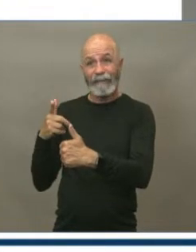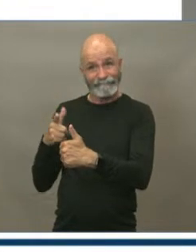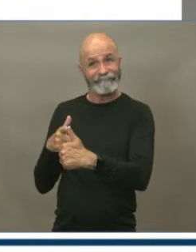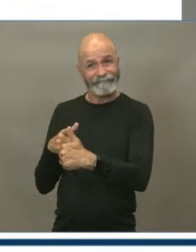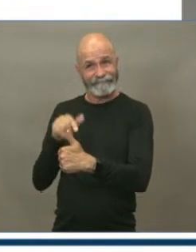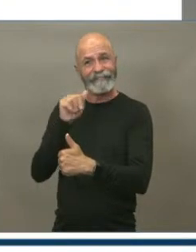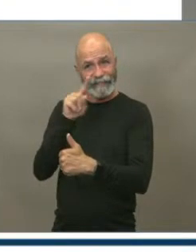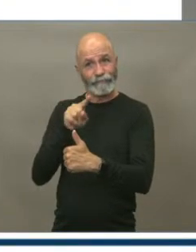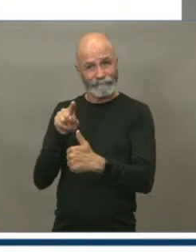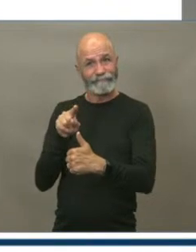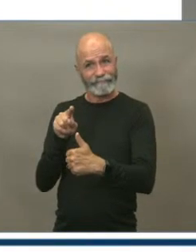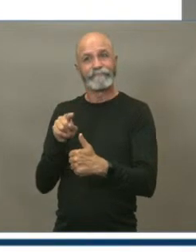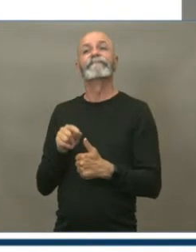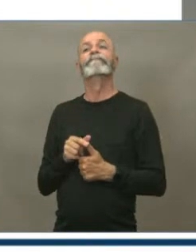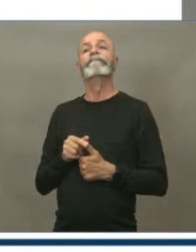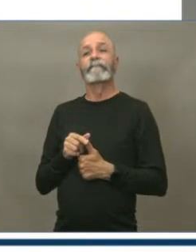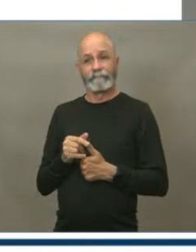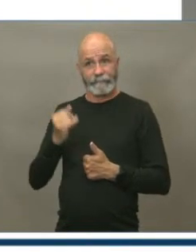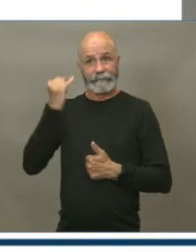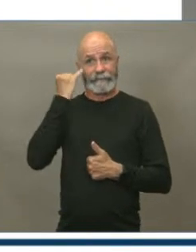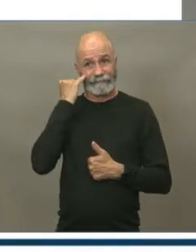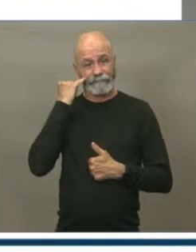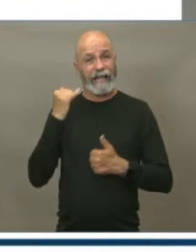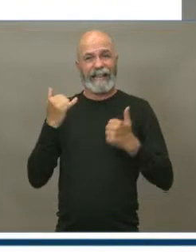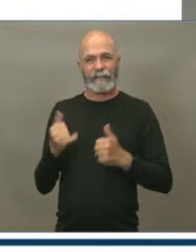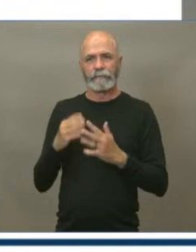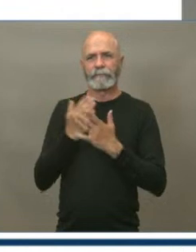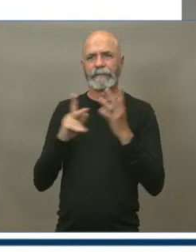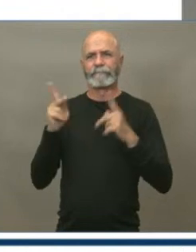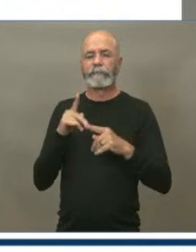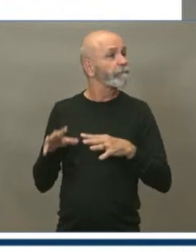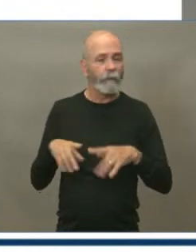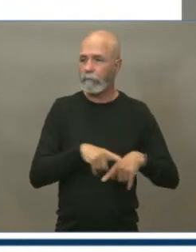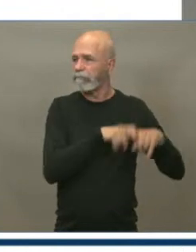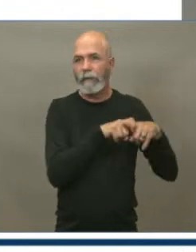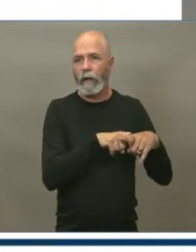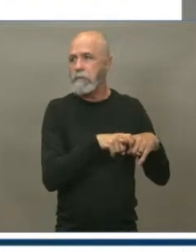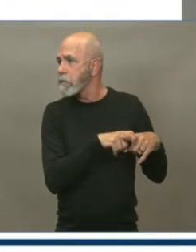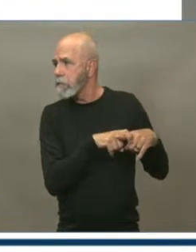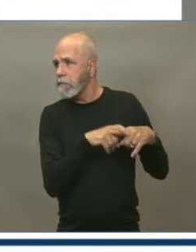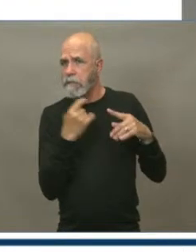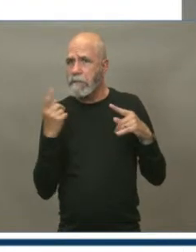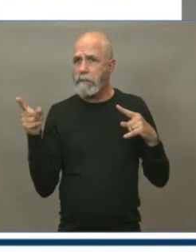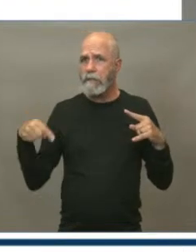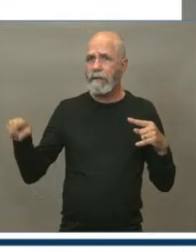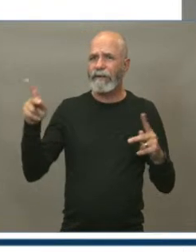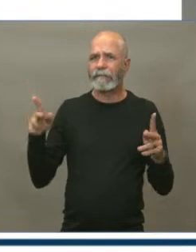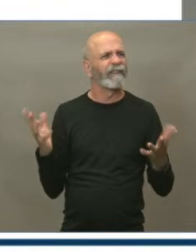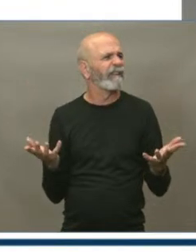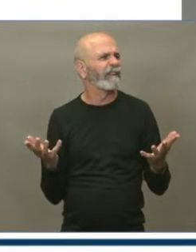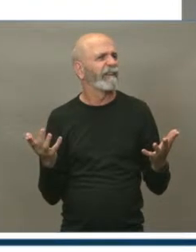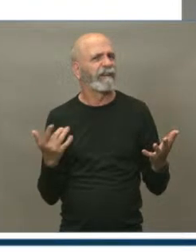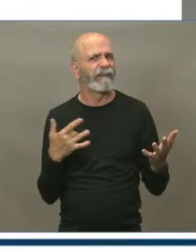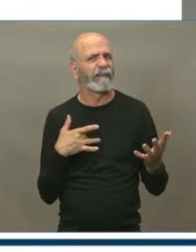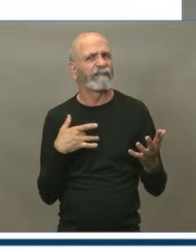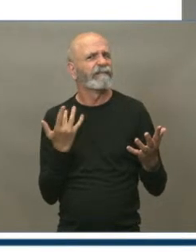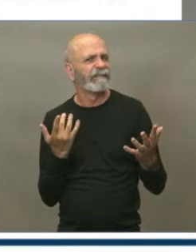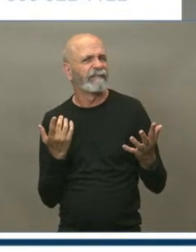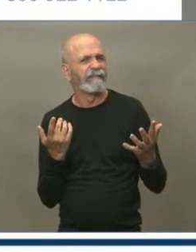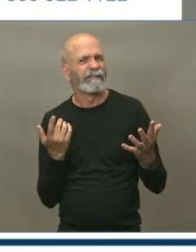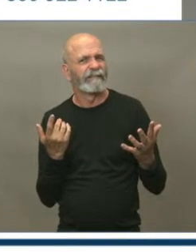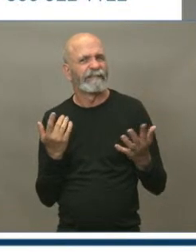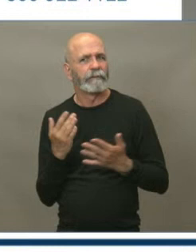other provinces are pausing the use of Astrazeneca, I know that many of you are feeling confused, angry, or even